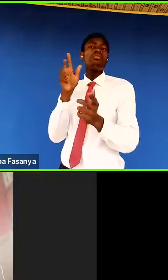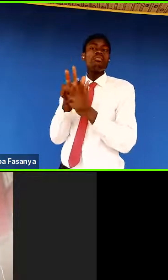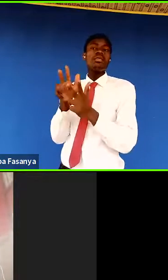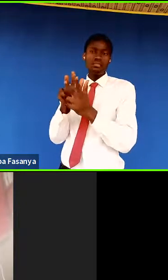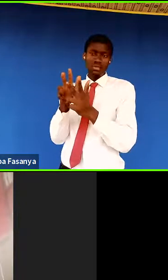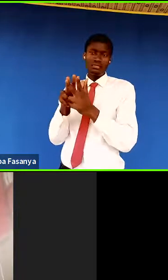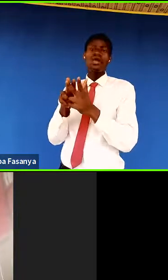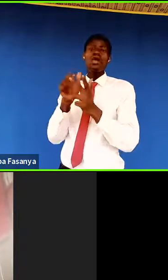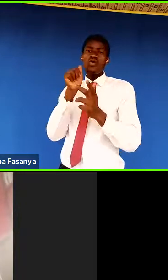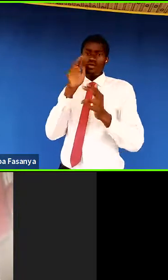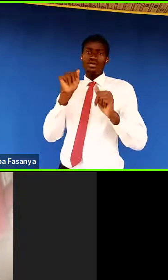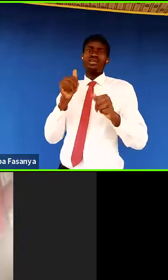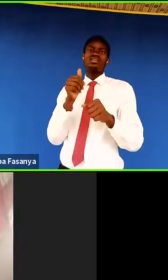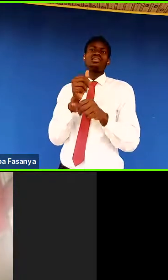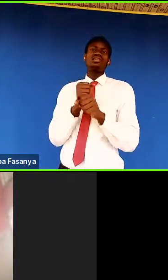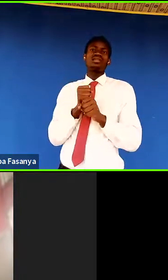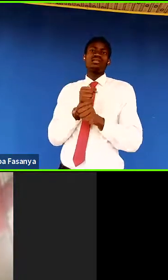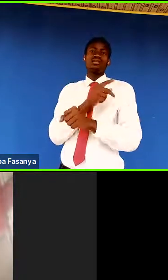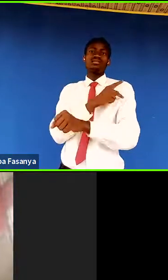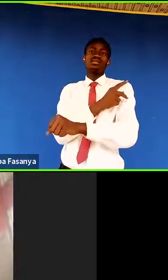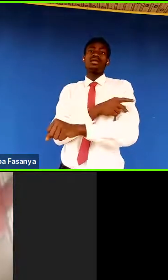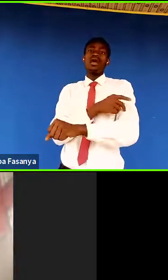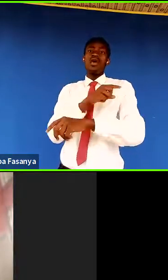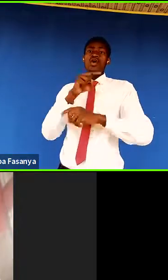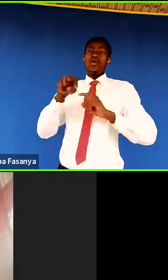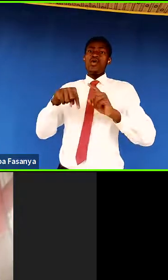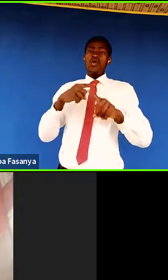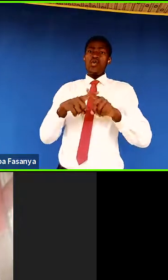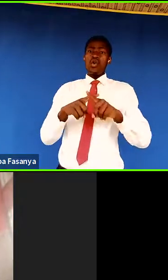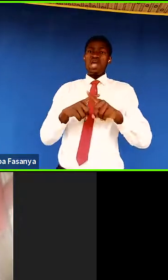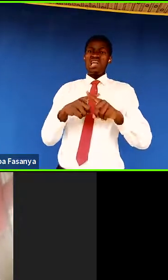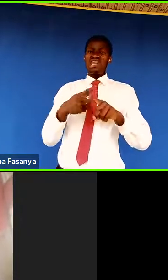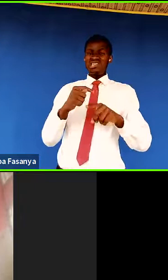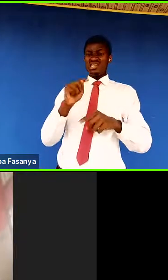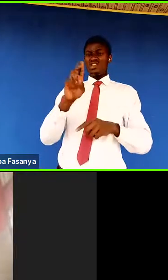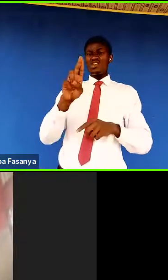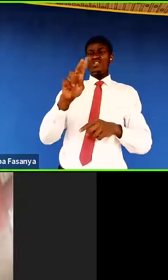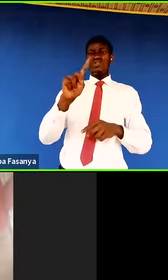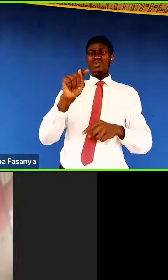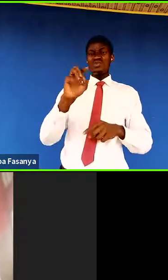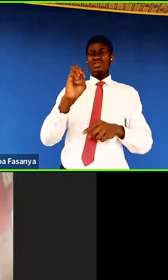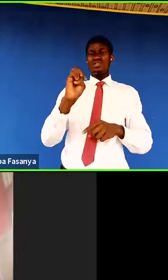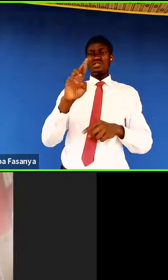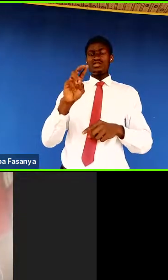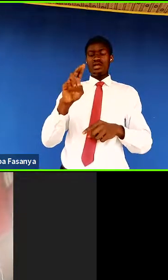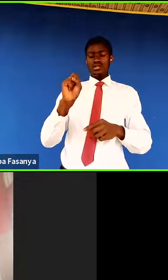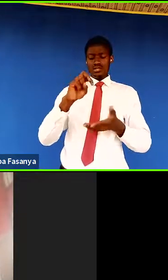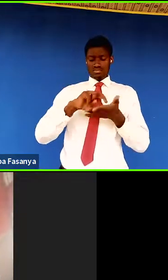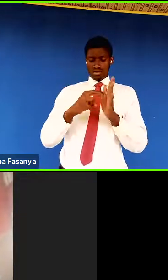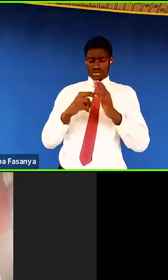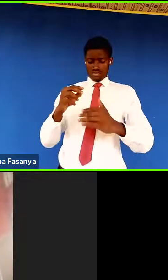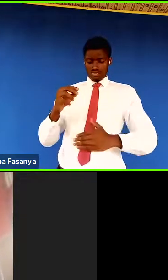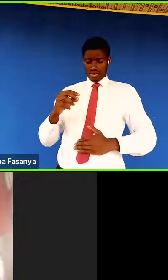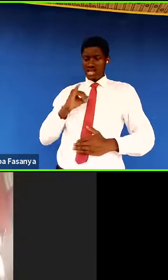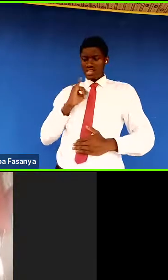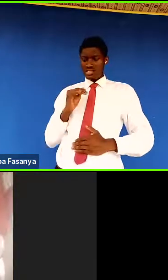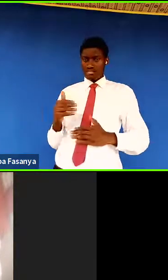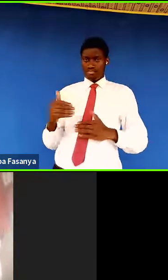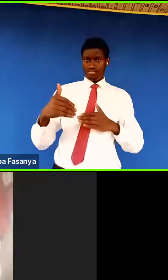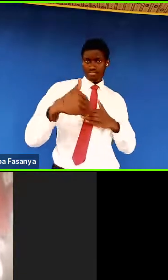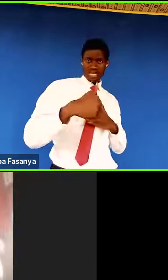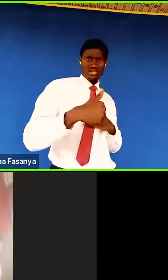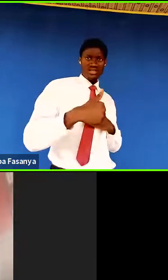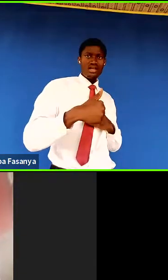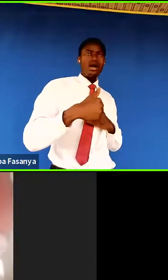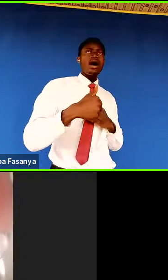the uterus is bent to the back. Usually the uterus, the womb is bent forwards. Okay, it's bent forwards, but for some